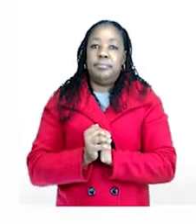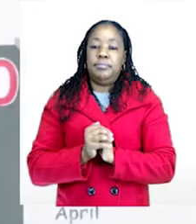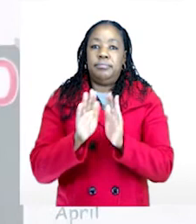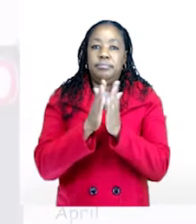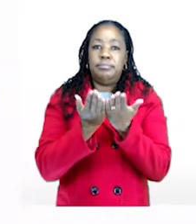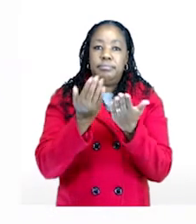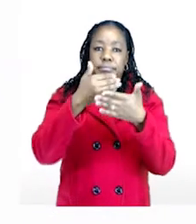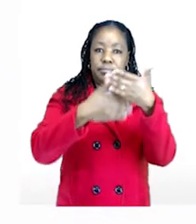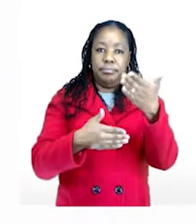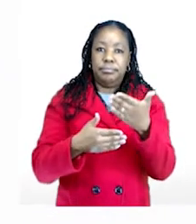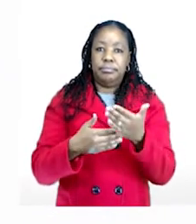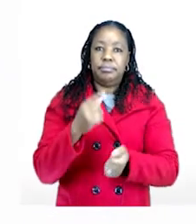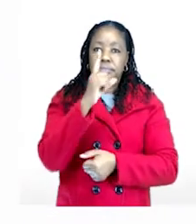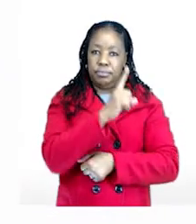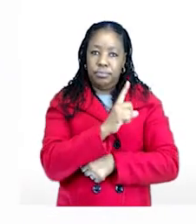page 13.